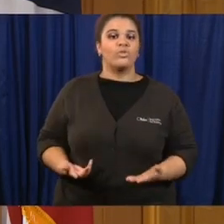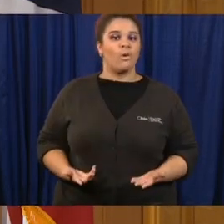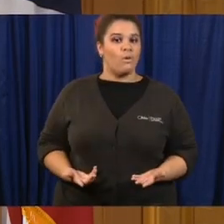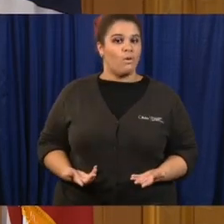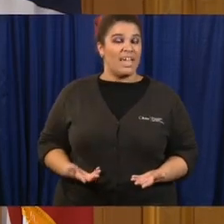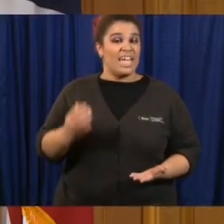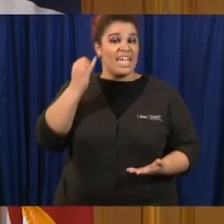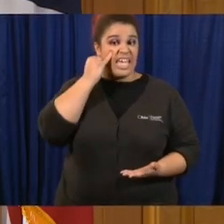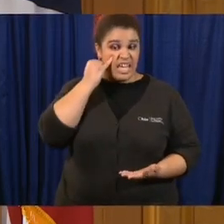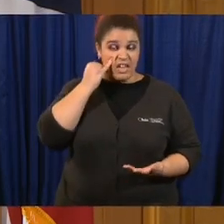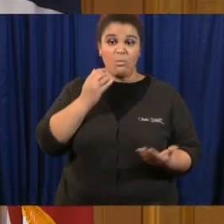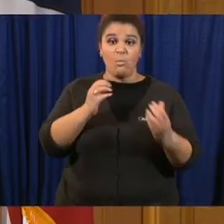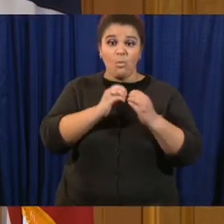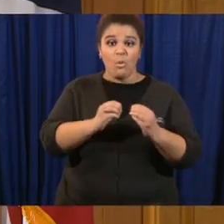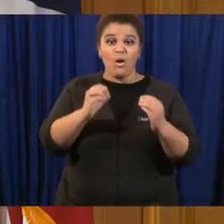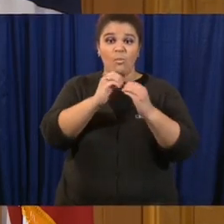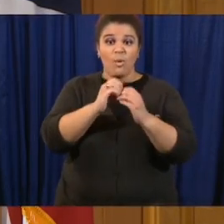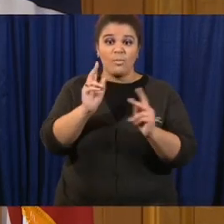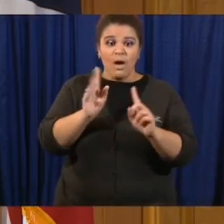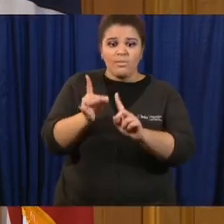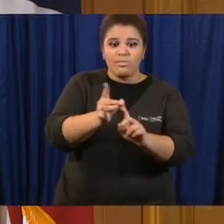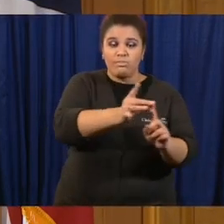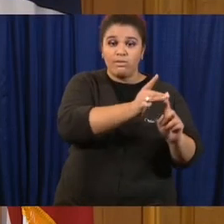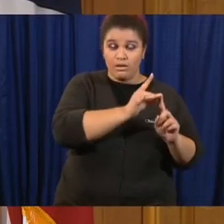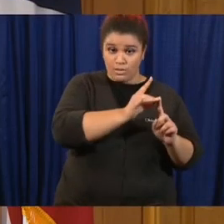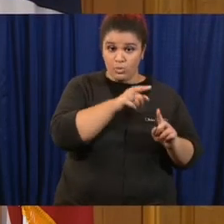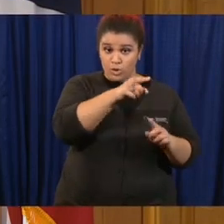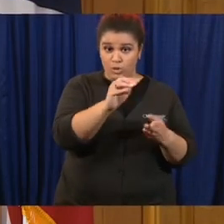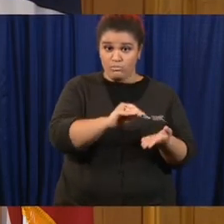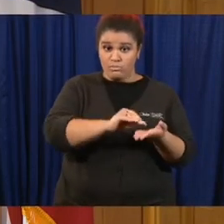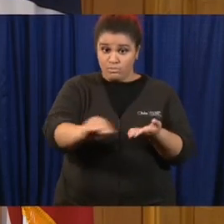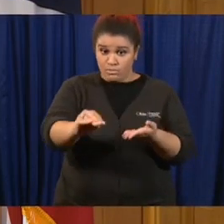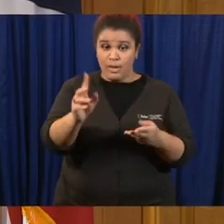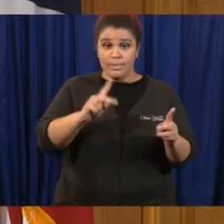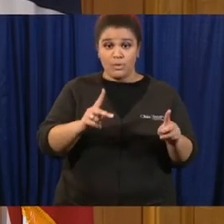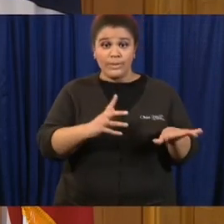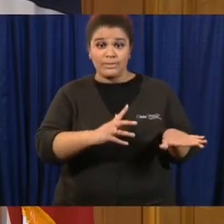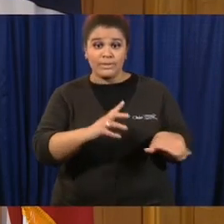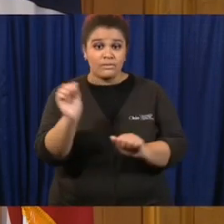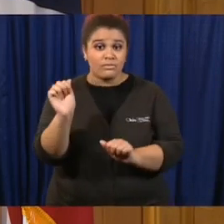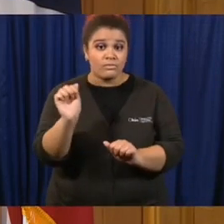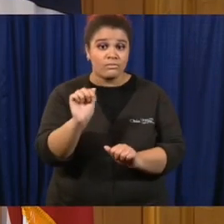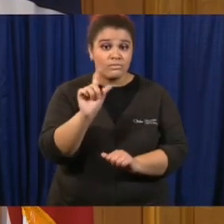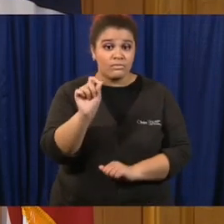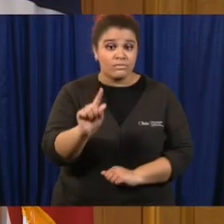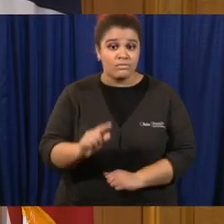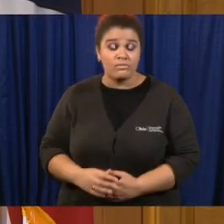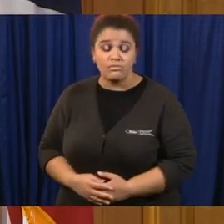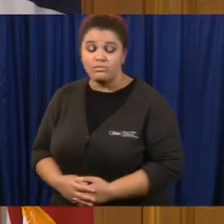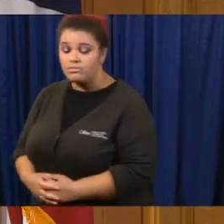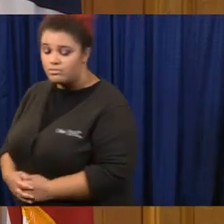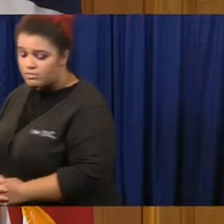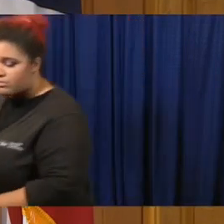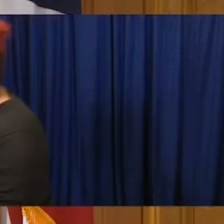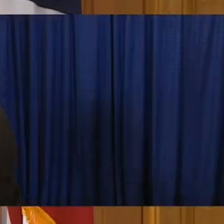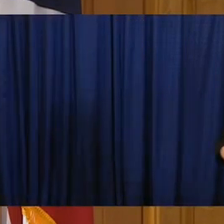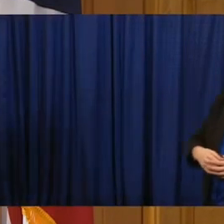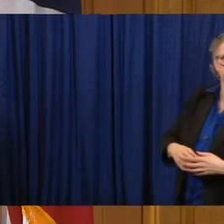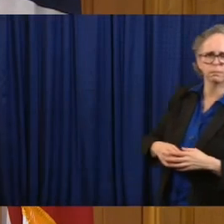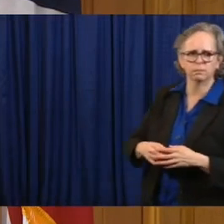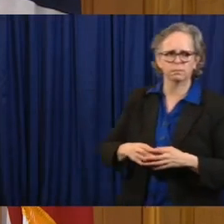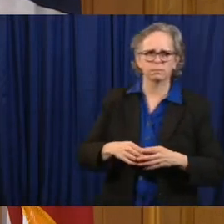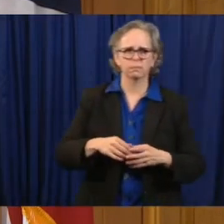problem? Well, we're going to continue to look at the number of inmates to be released. As you